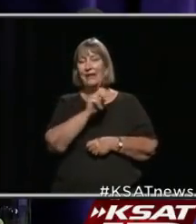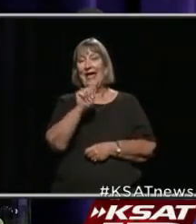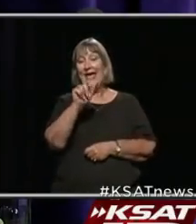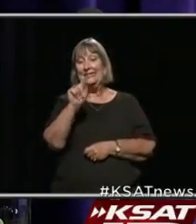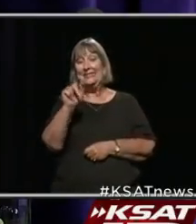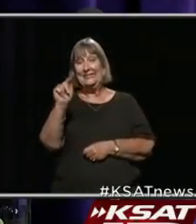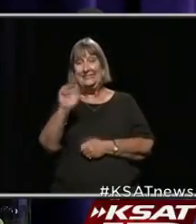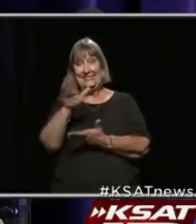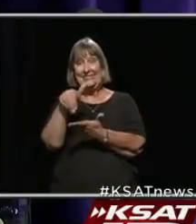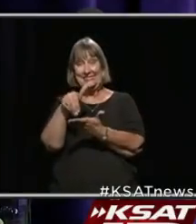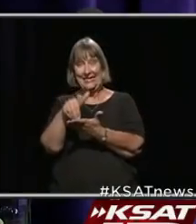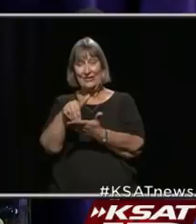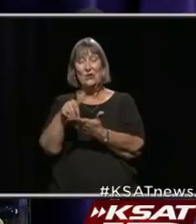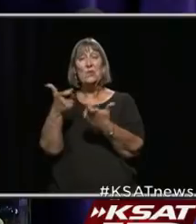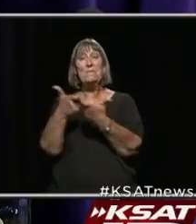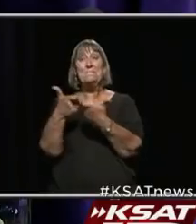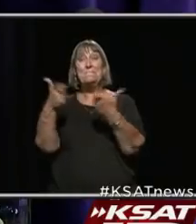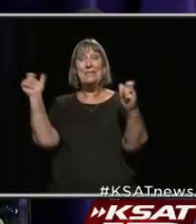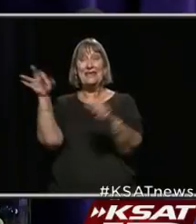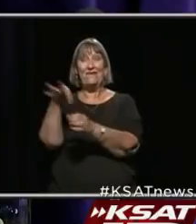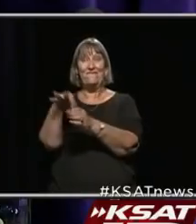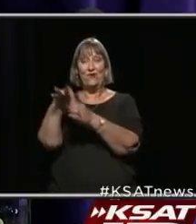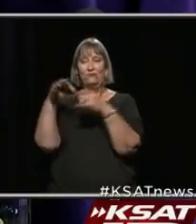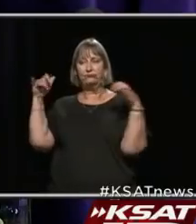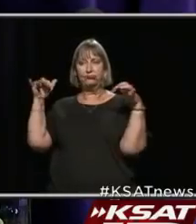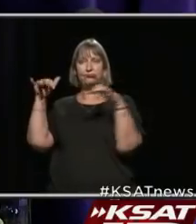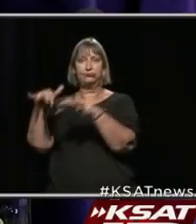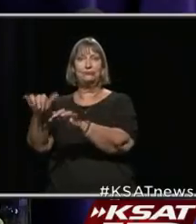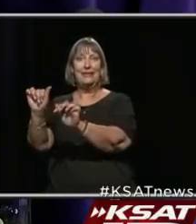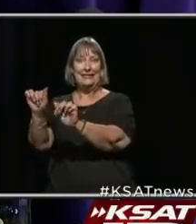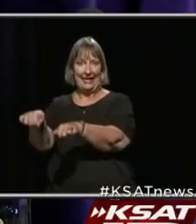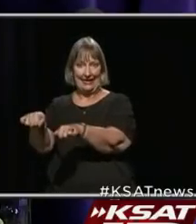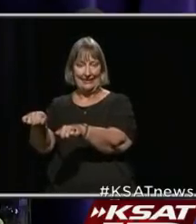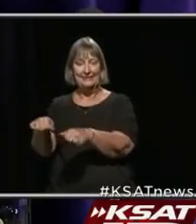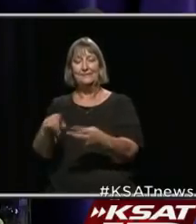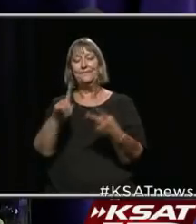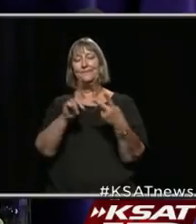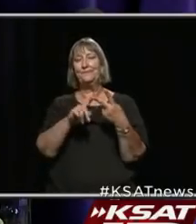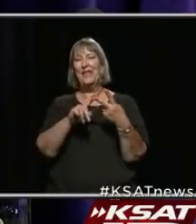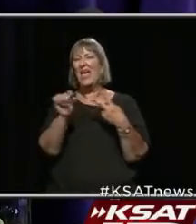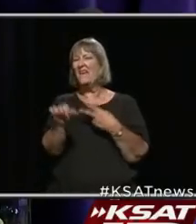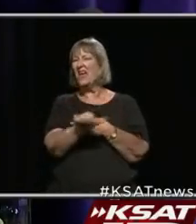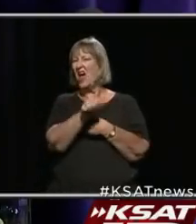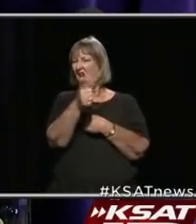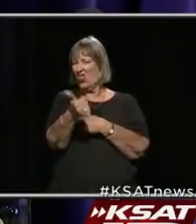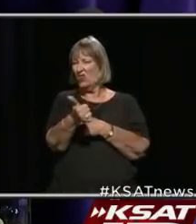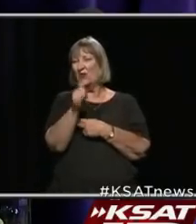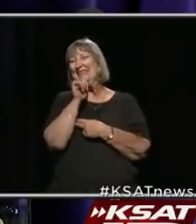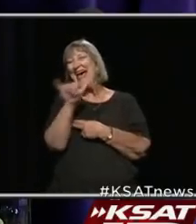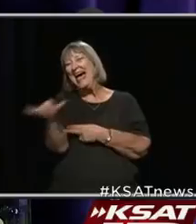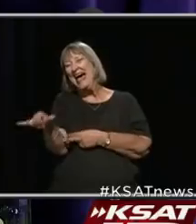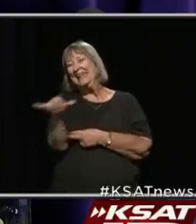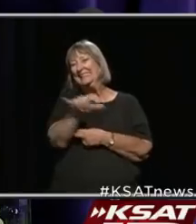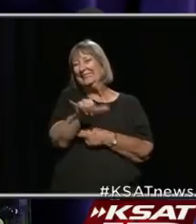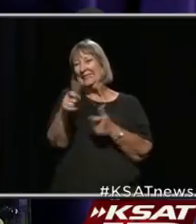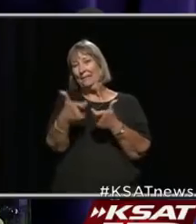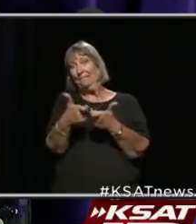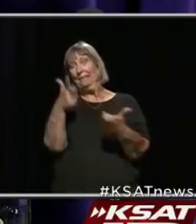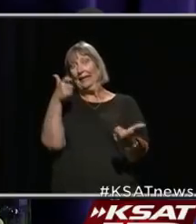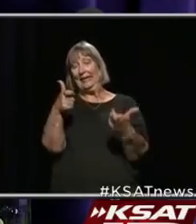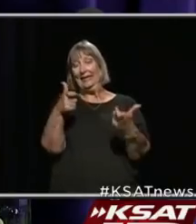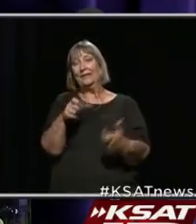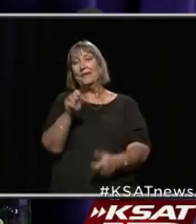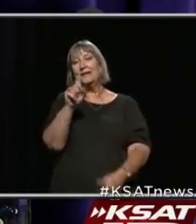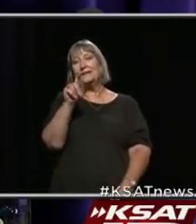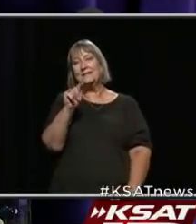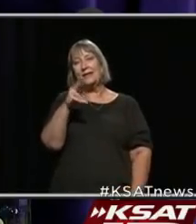know, is going to be a mega site. We also established one, not quite AT&T Center size, but the St. Paul